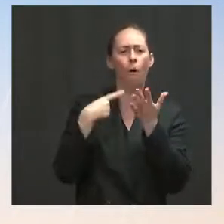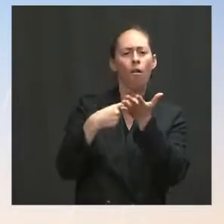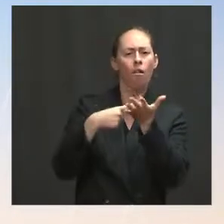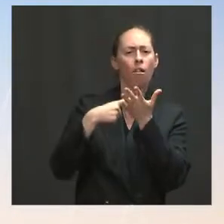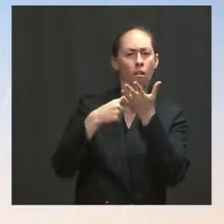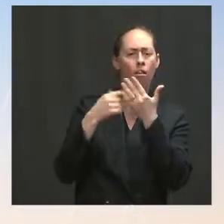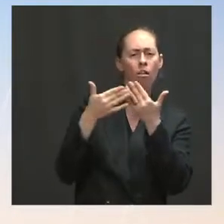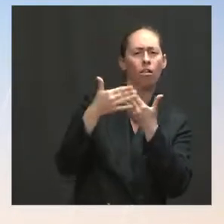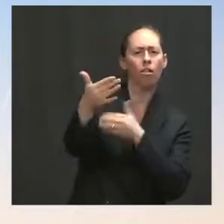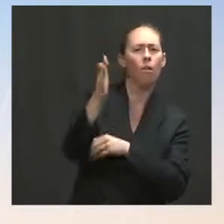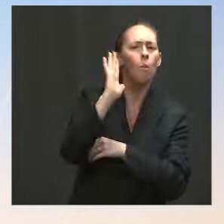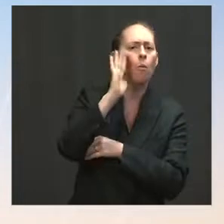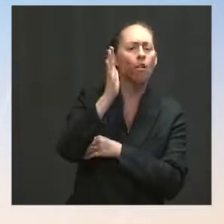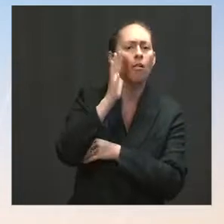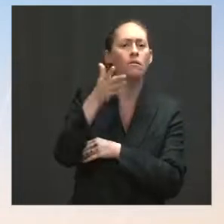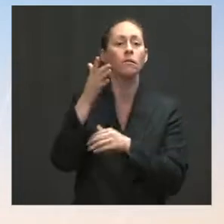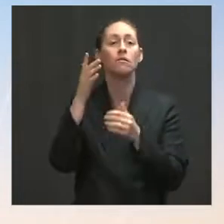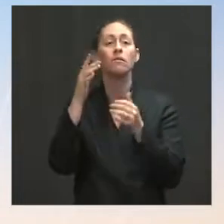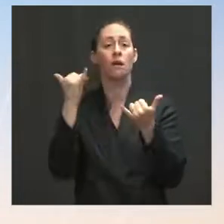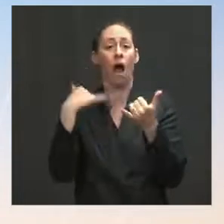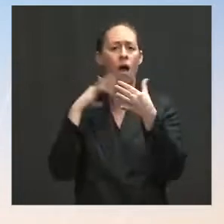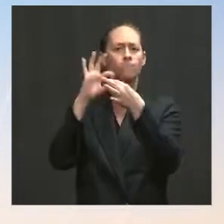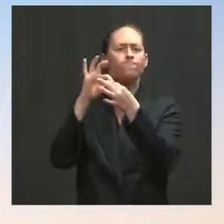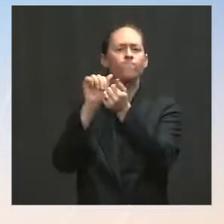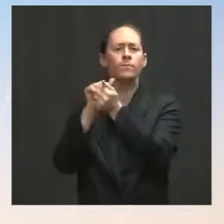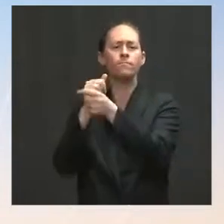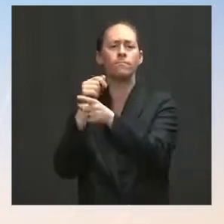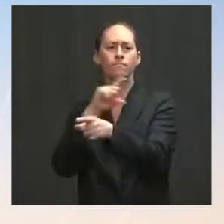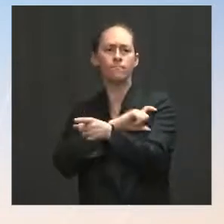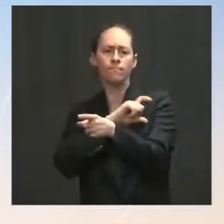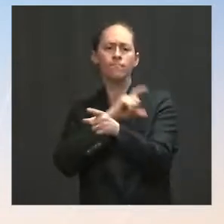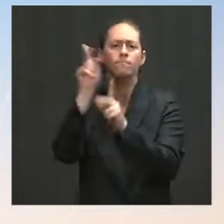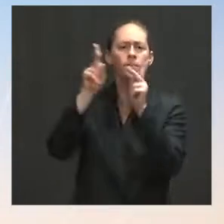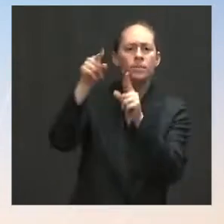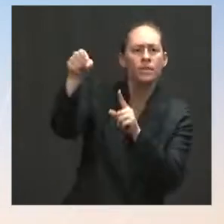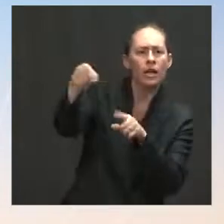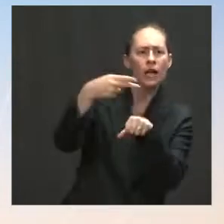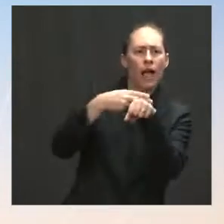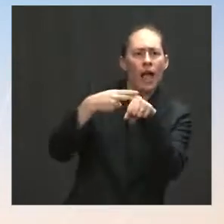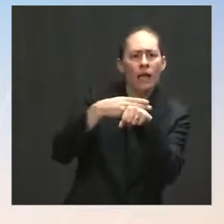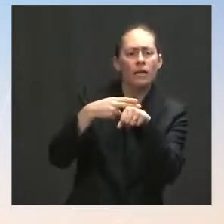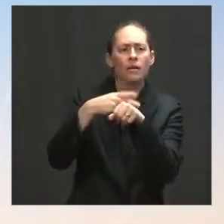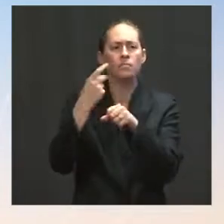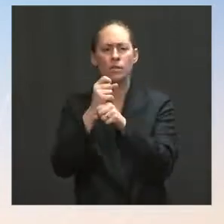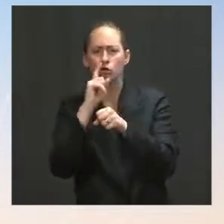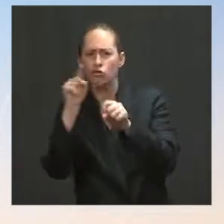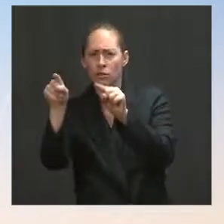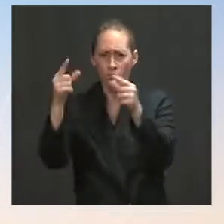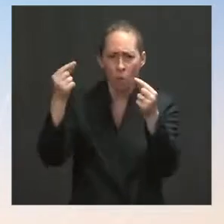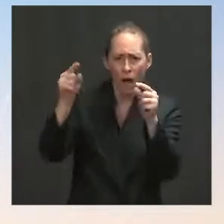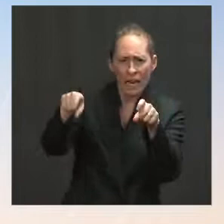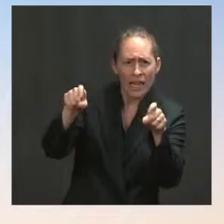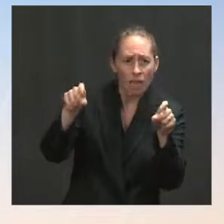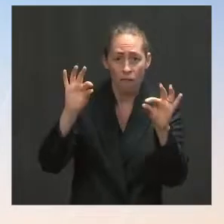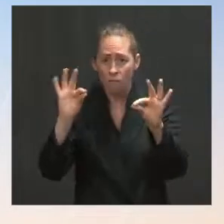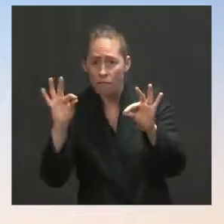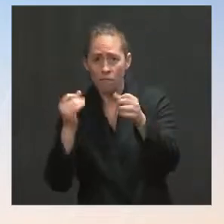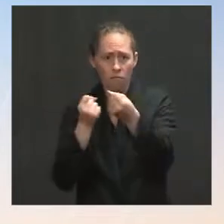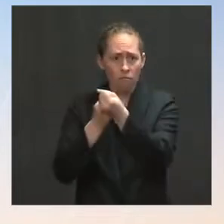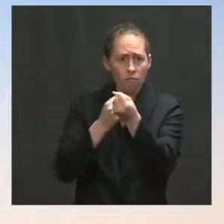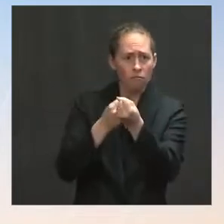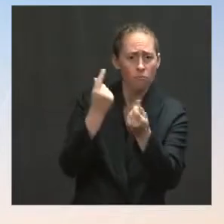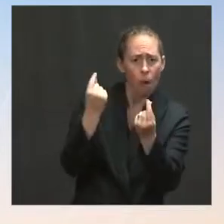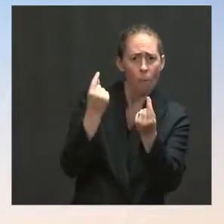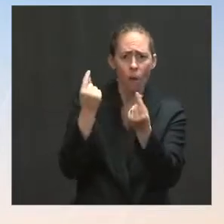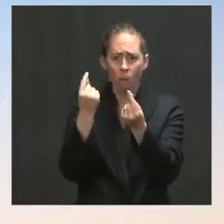enforcement, with individuals in Haiti, with a range of leaders in Haiti about how we can assist and provide assistance moving forward. I